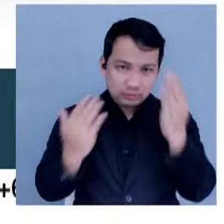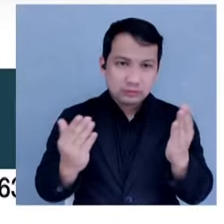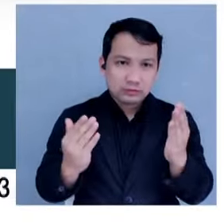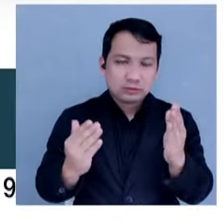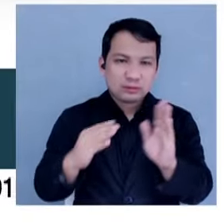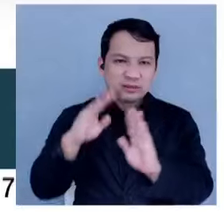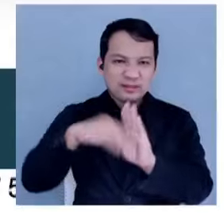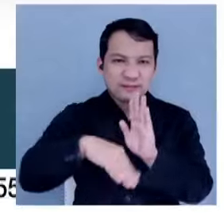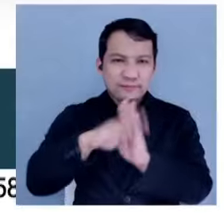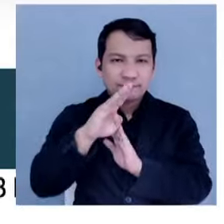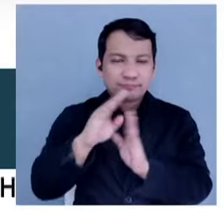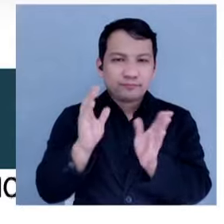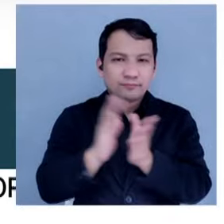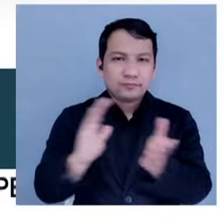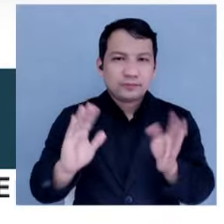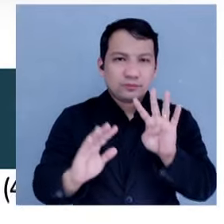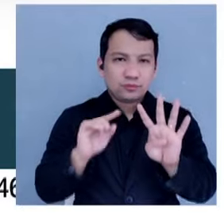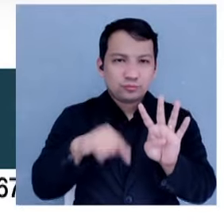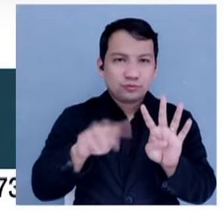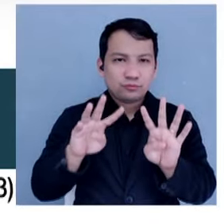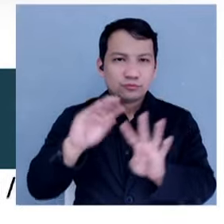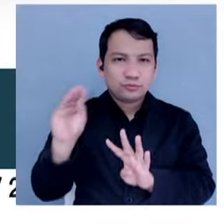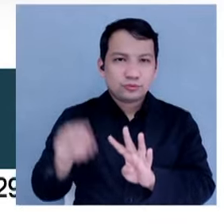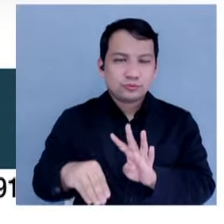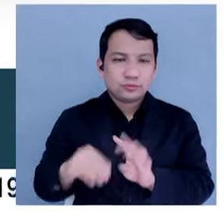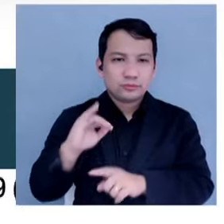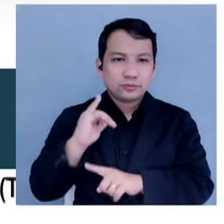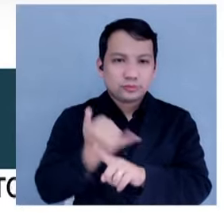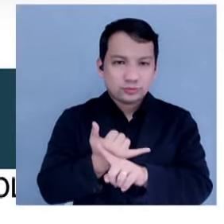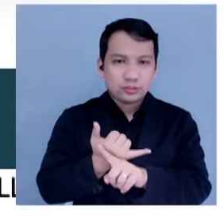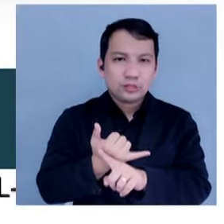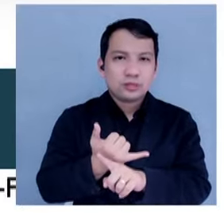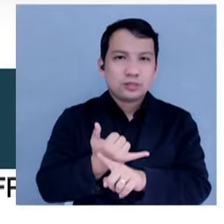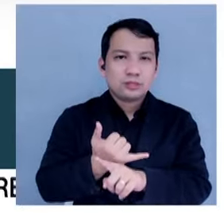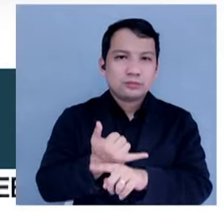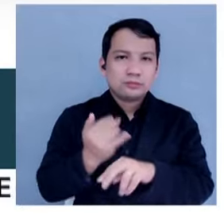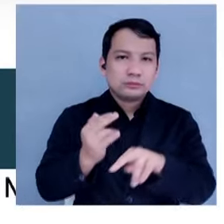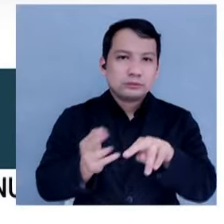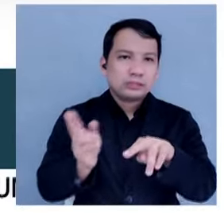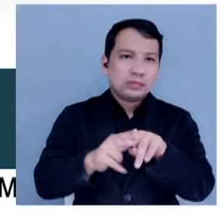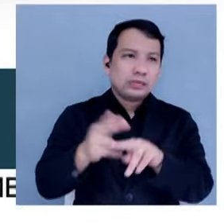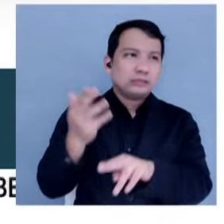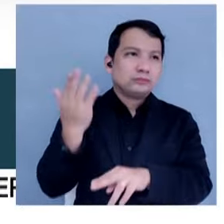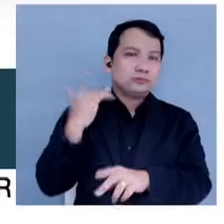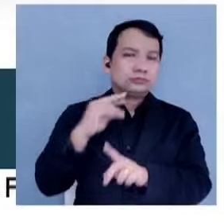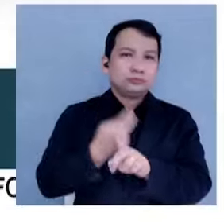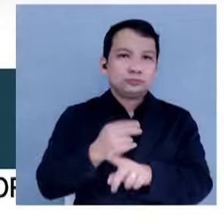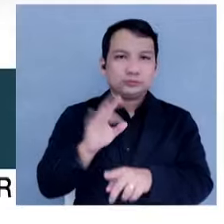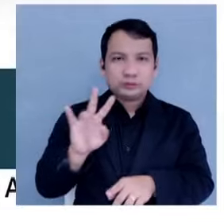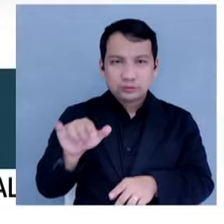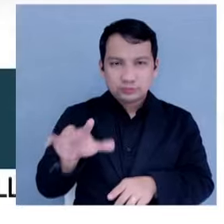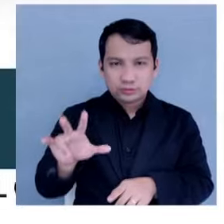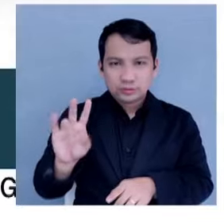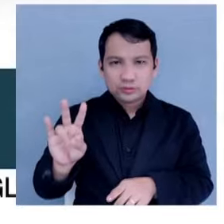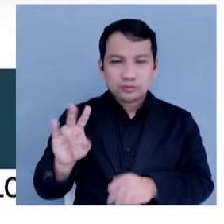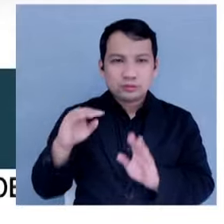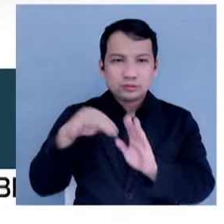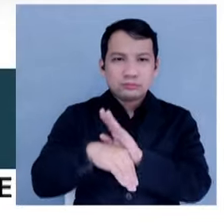index was at 4.4% in July, higher than June's 3.7%, but lower than last